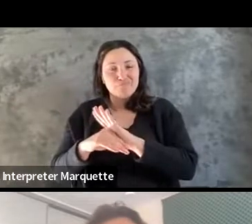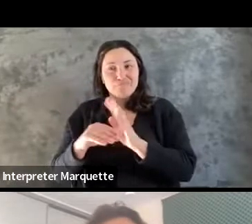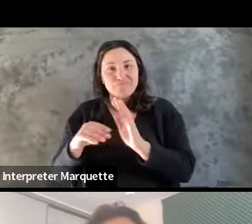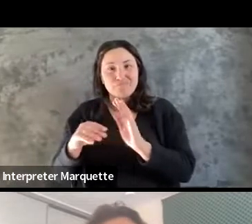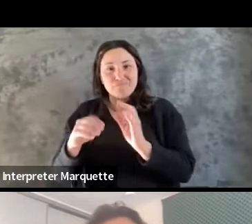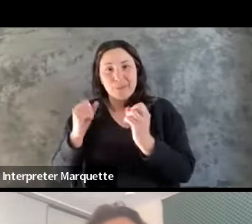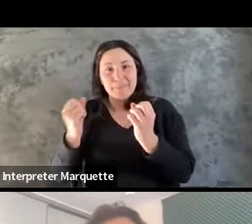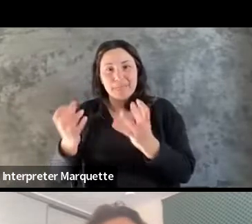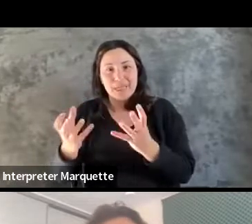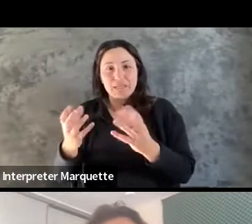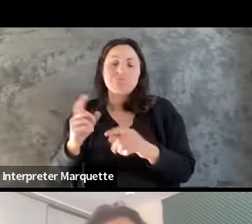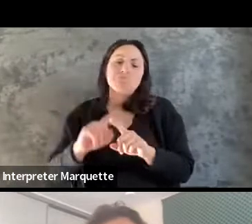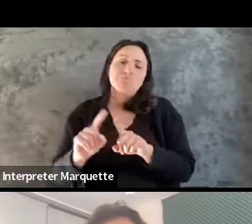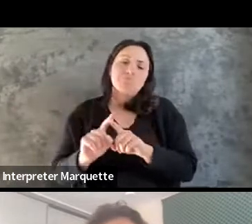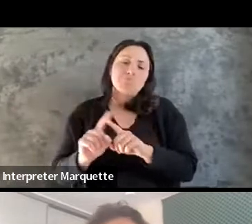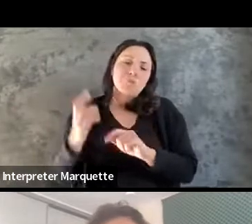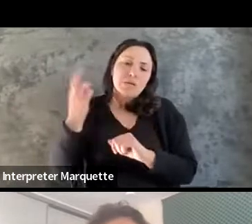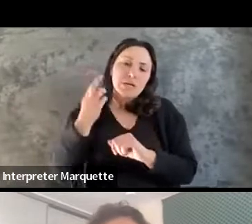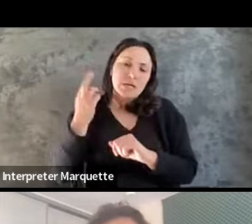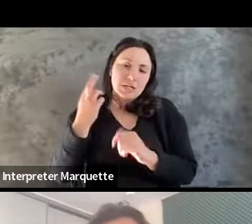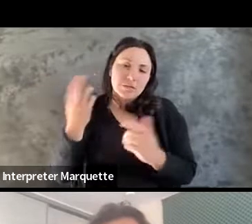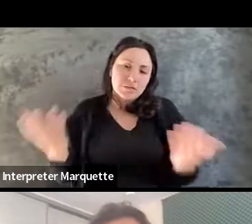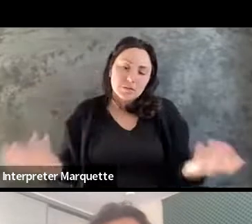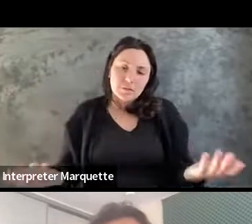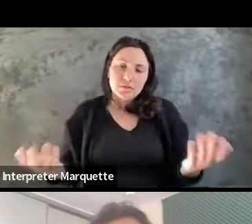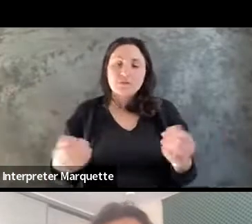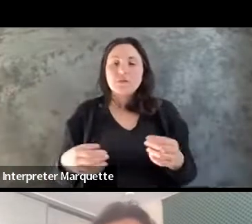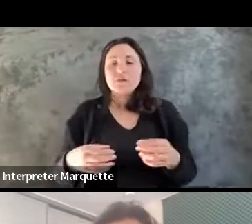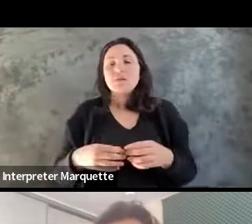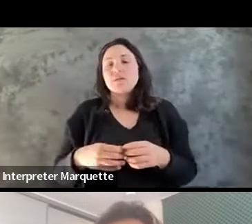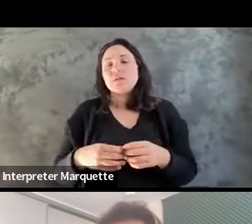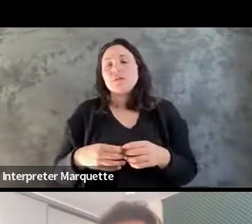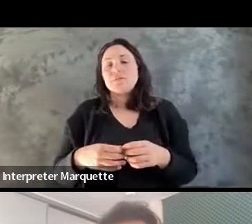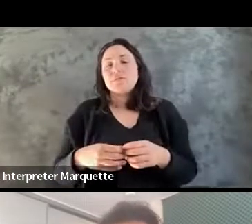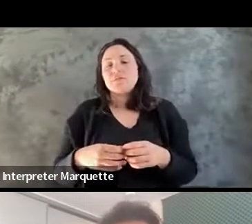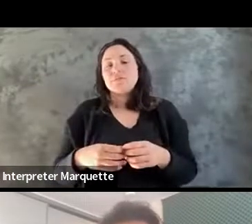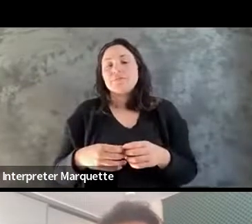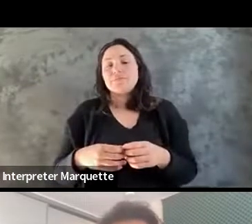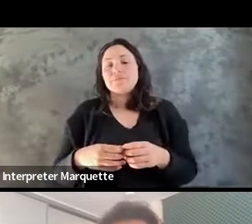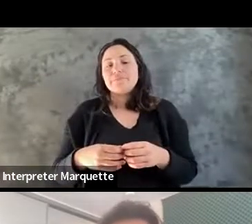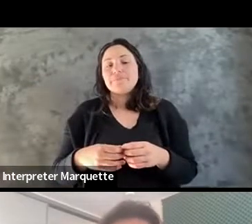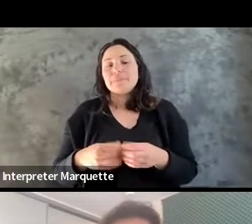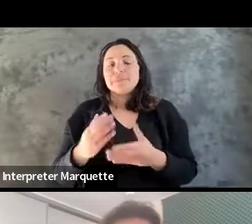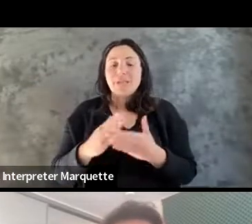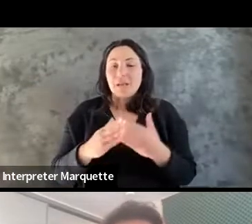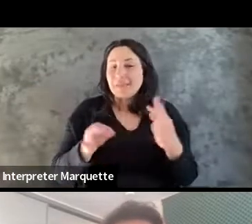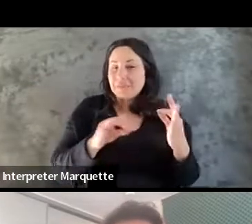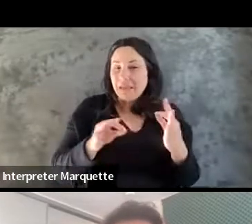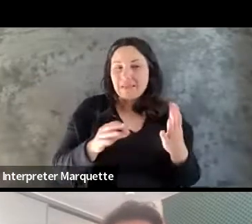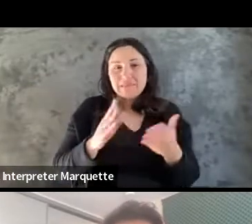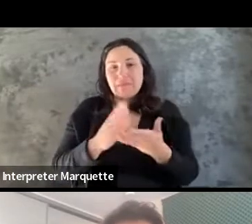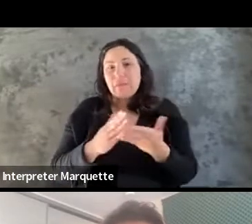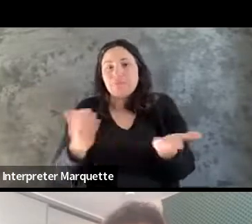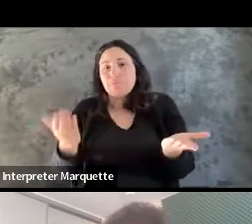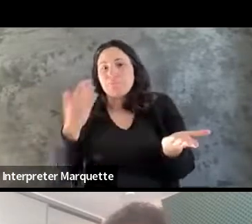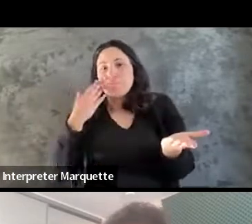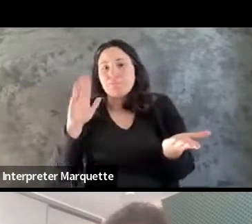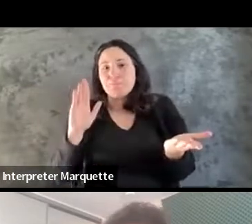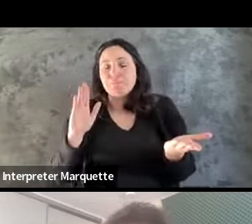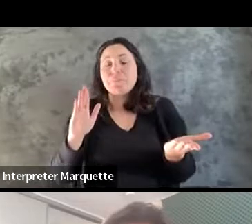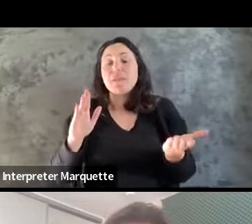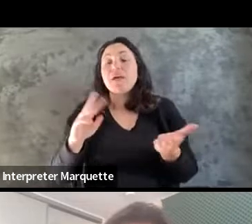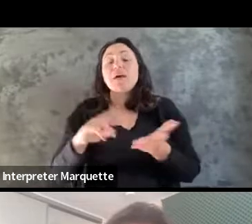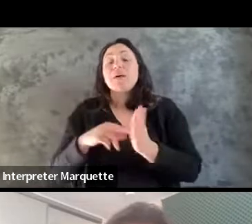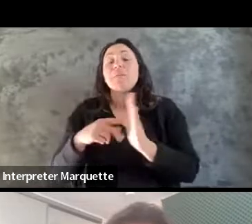for a host of reasons, probably some of which some of them I can't explain, but suffice to say that as the